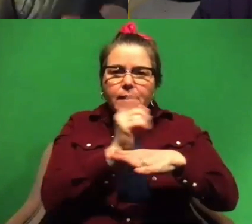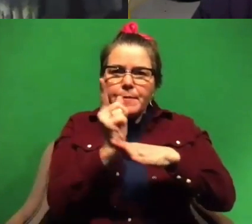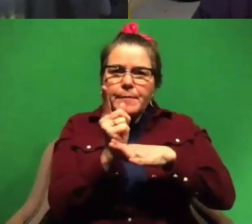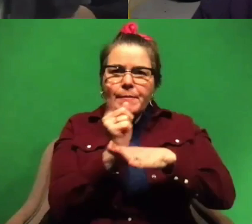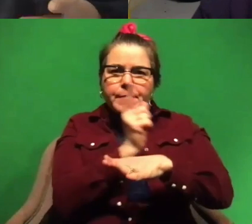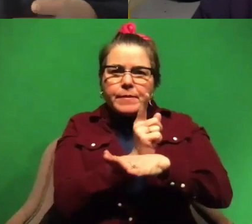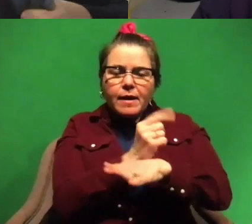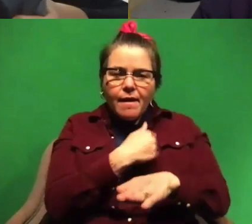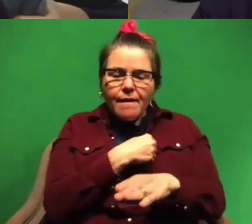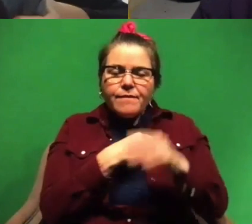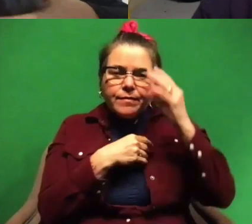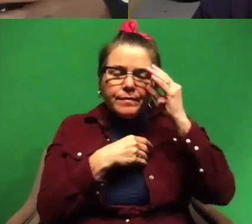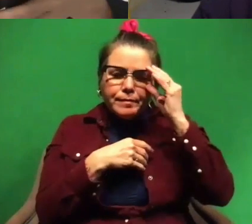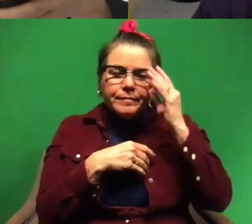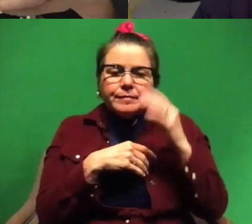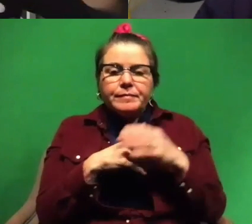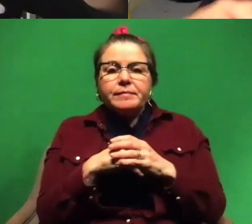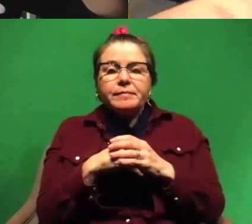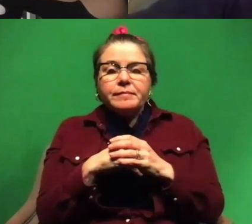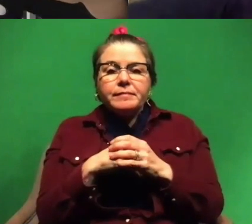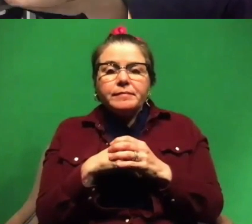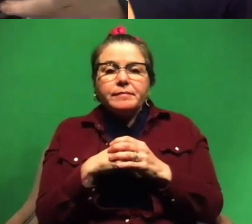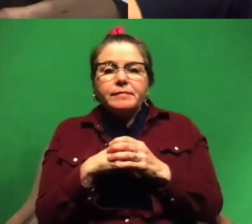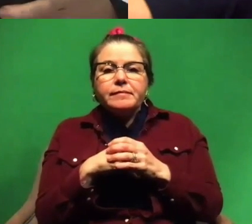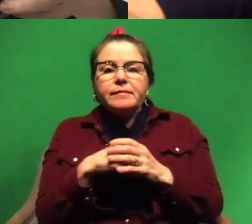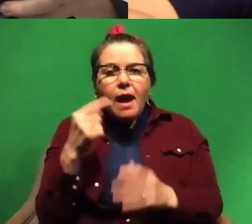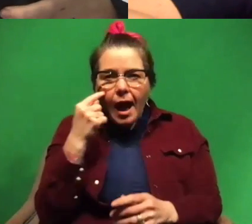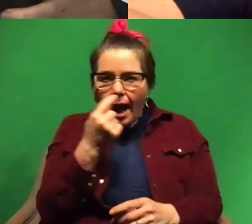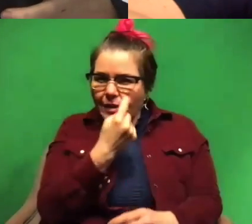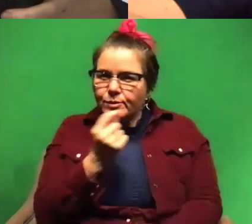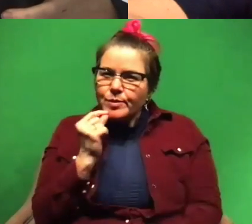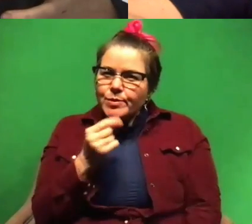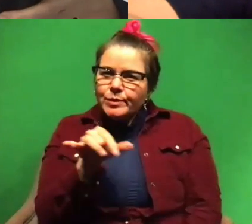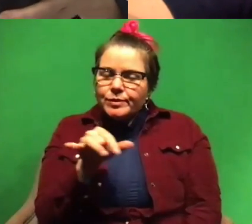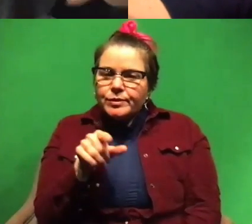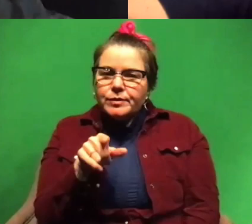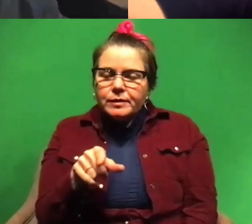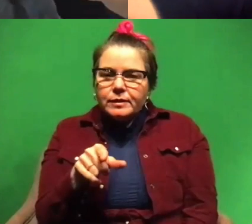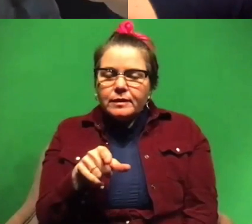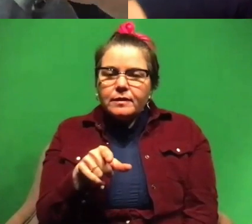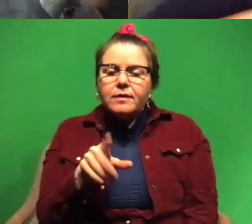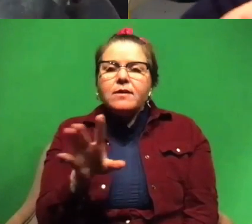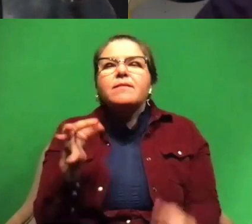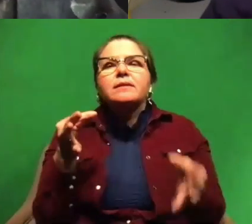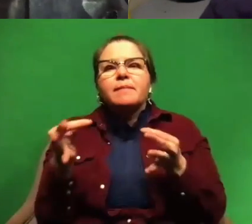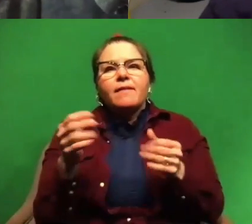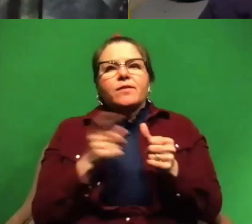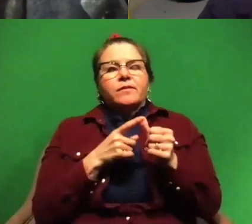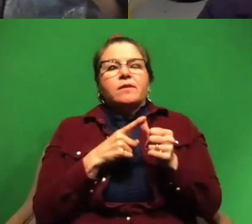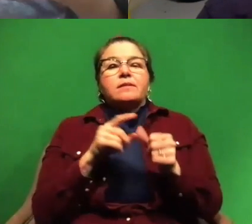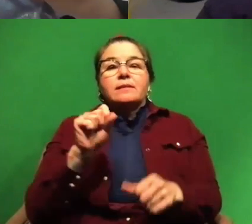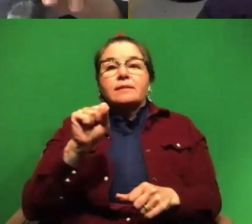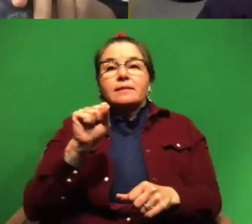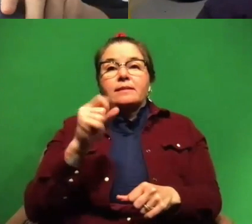dorsal fins. And their eyes are really cool as well. Okay, so first of all, the spines, we